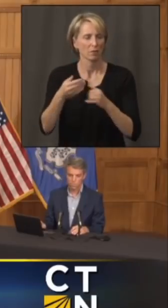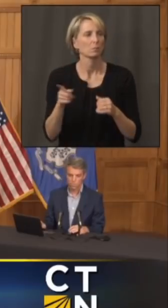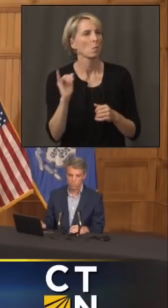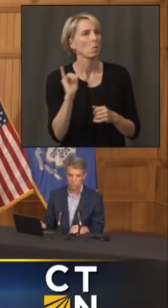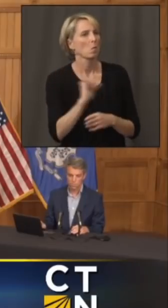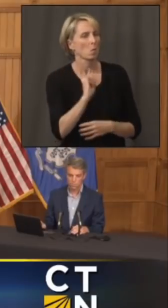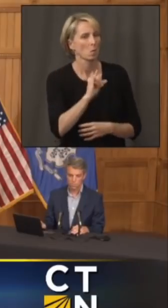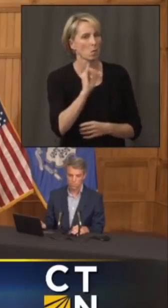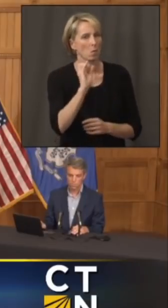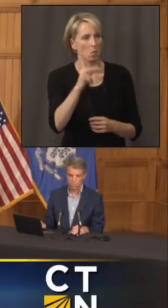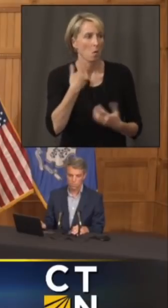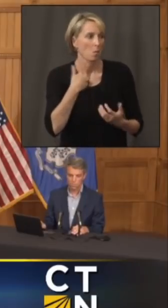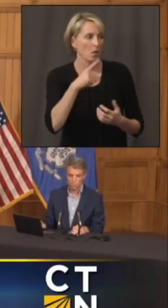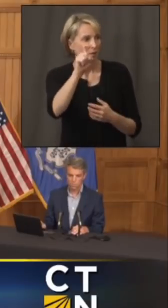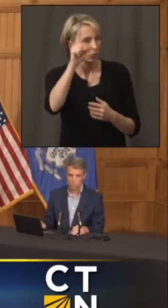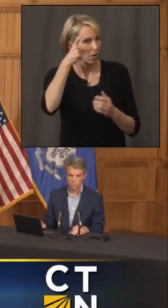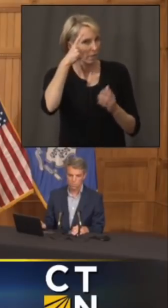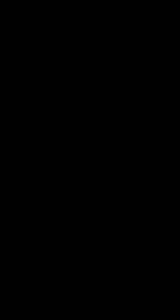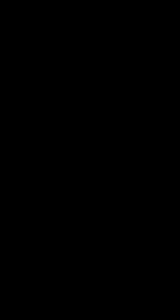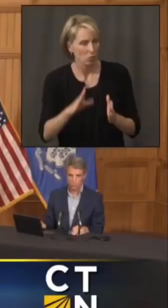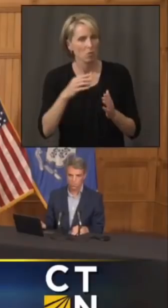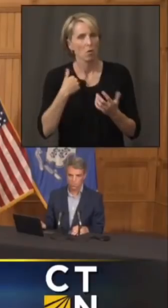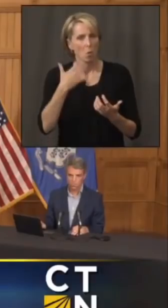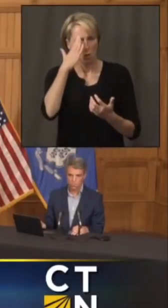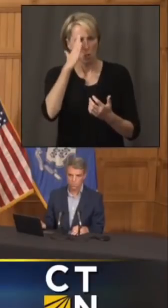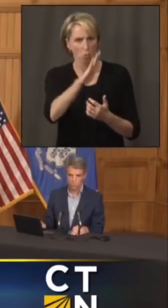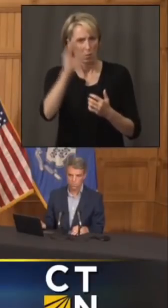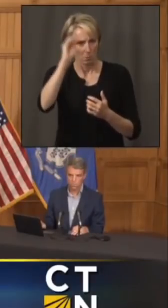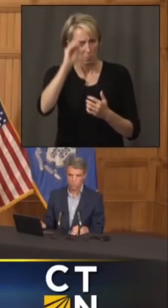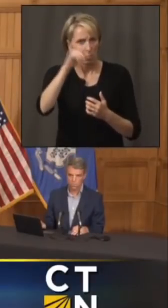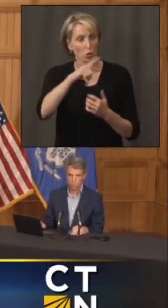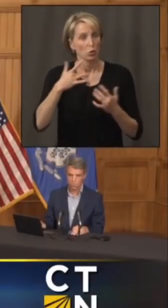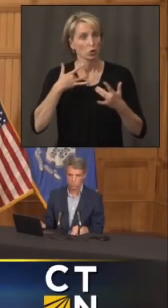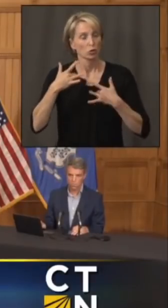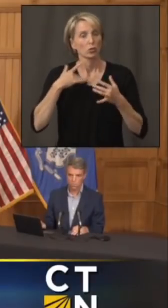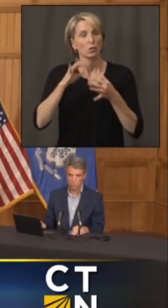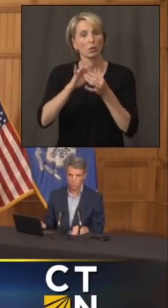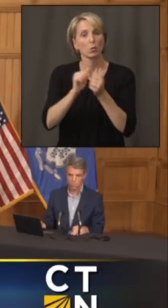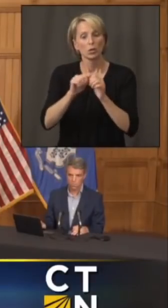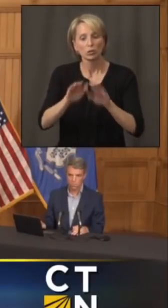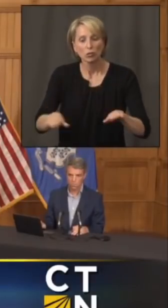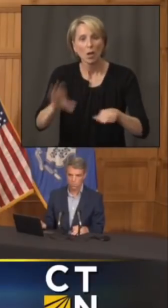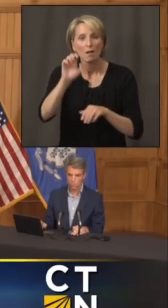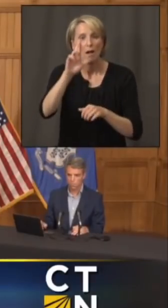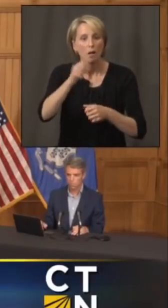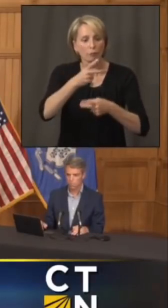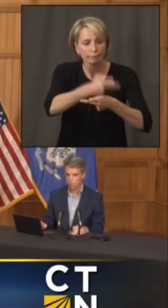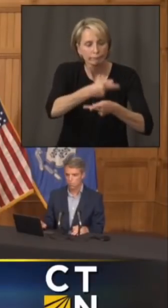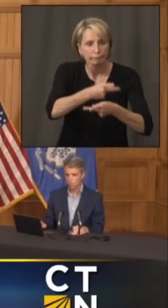Okay, then let me ask the governor. How concerned are you about the child care situation?